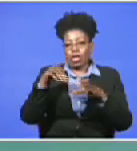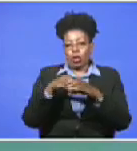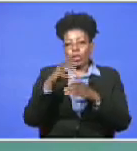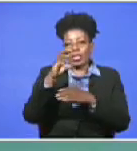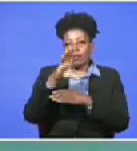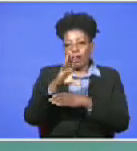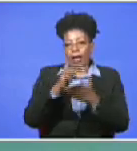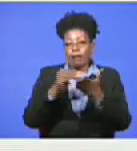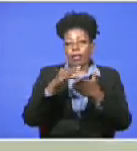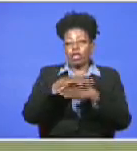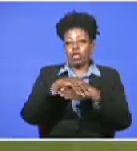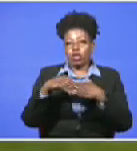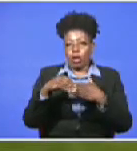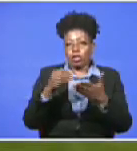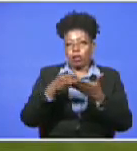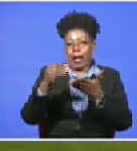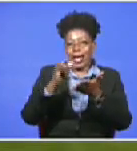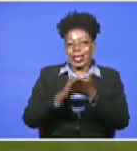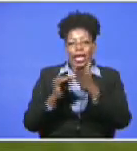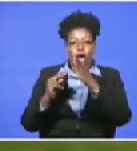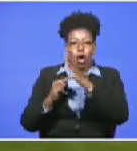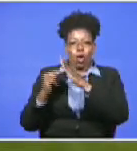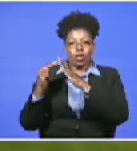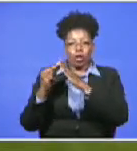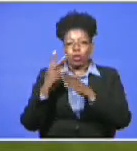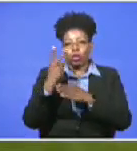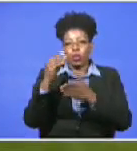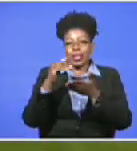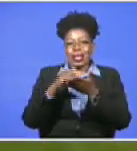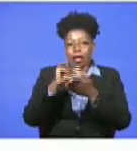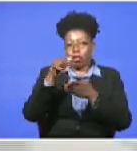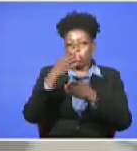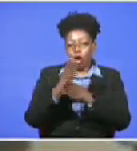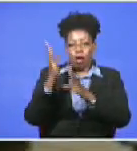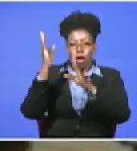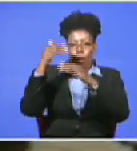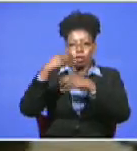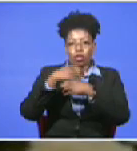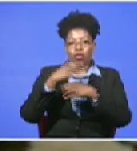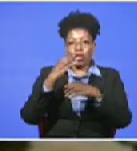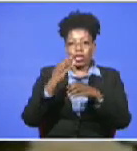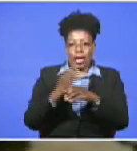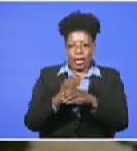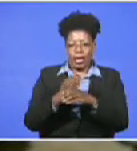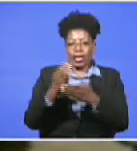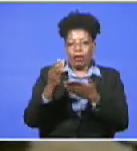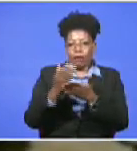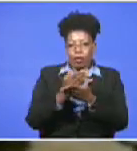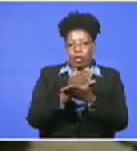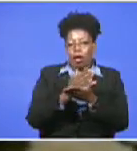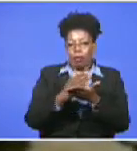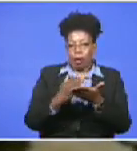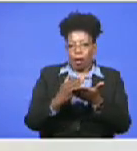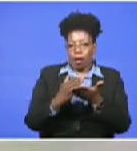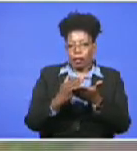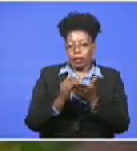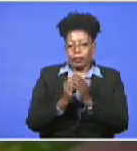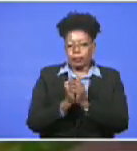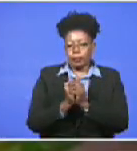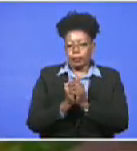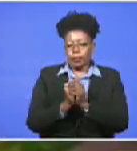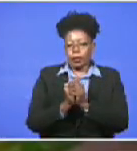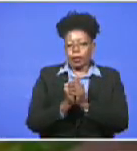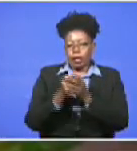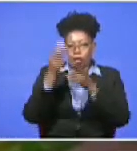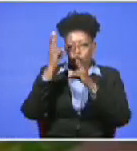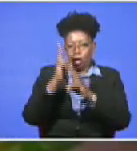$65 million for the purchase of the hotel, with some 2,000 jobs expected to be created during the first phase. Prime Minister the Most Honorable